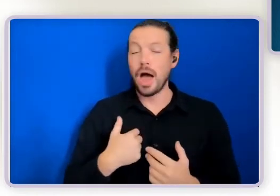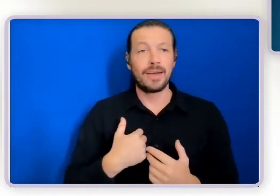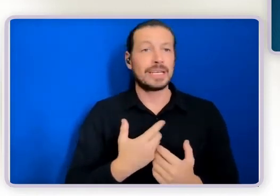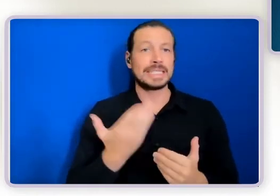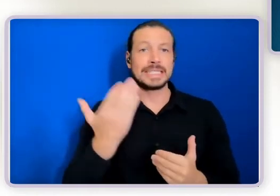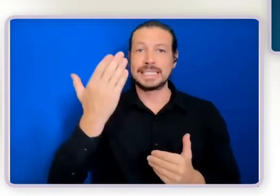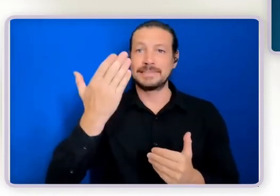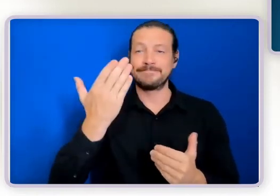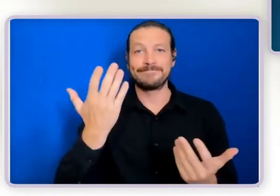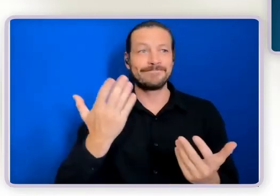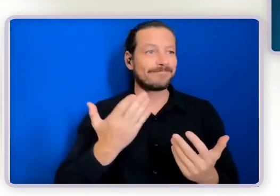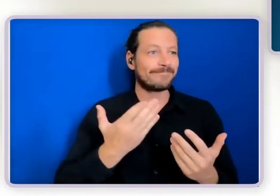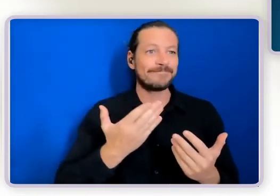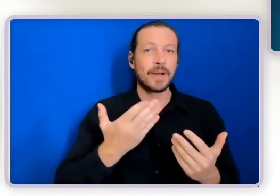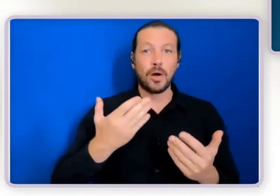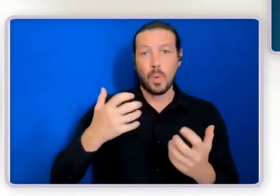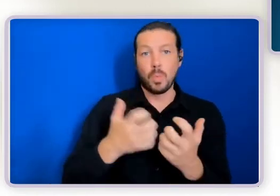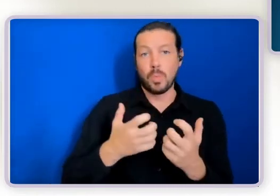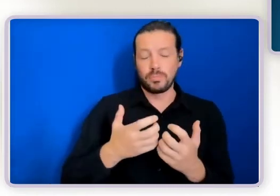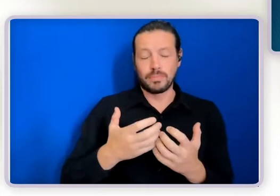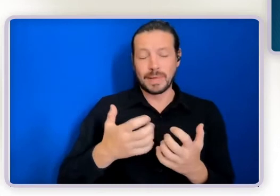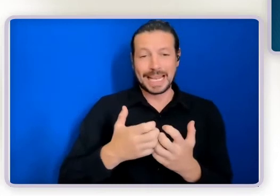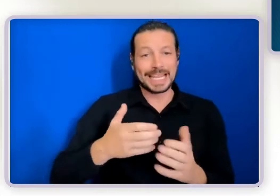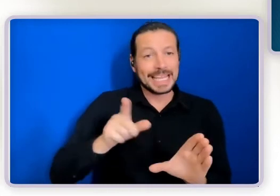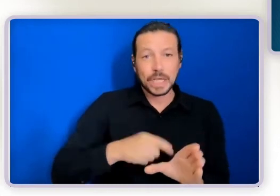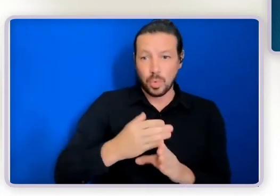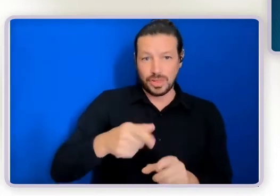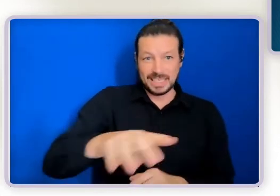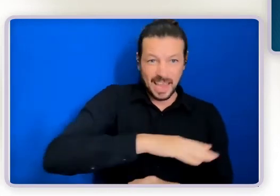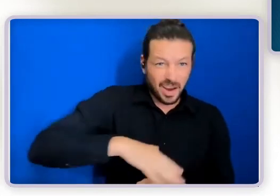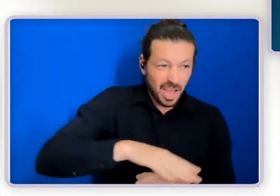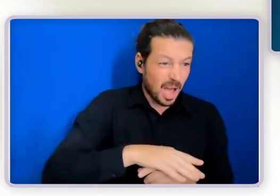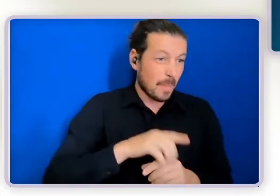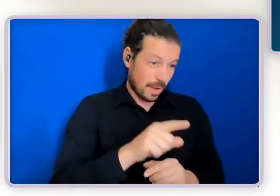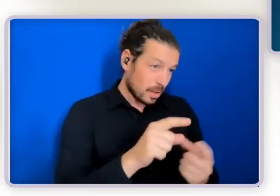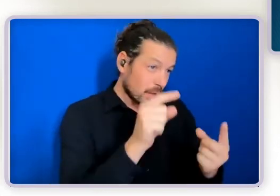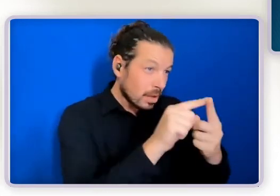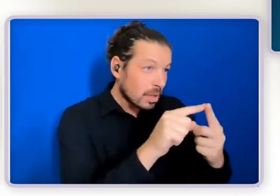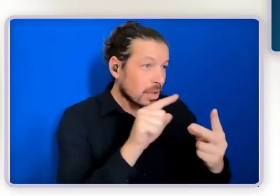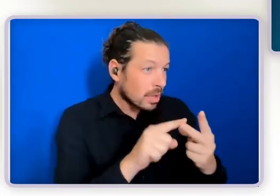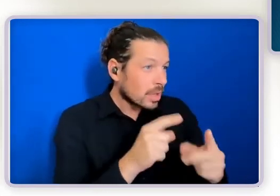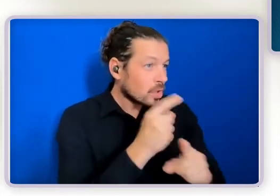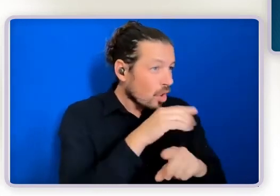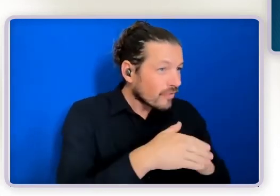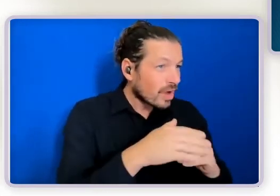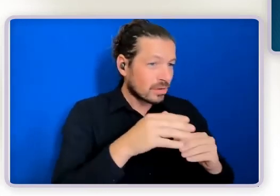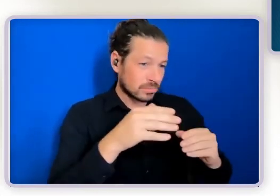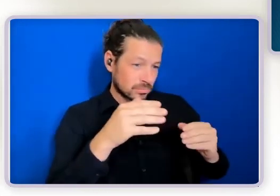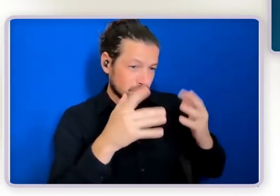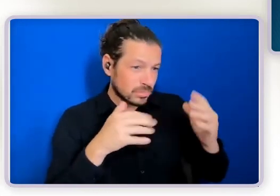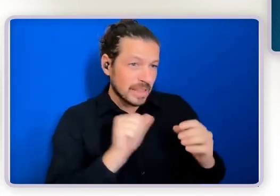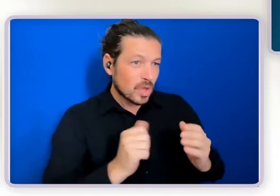reflects any of the type of consideration that I've just mentioned. A person's human rights